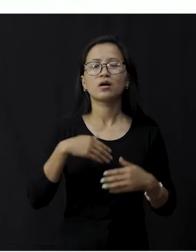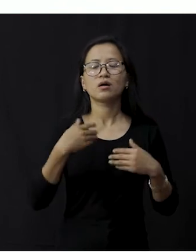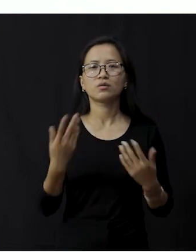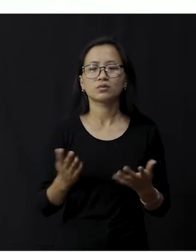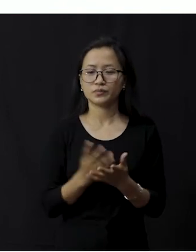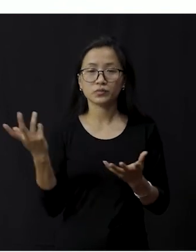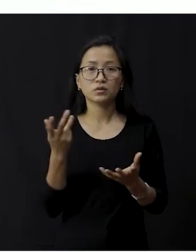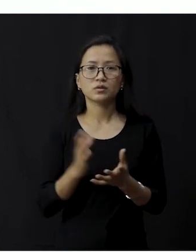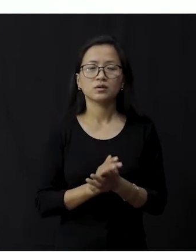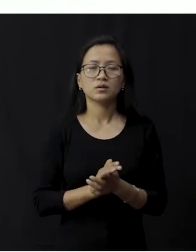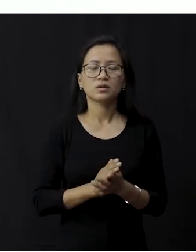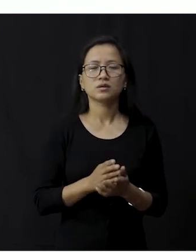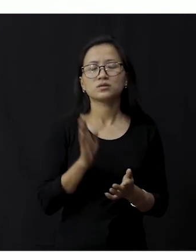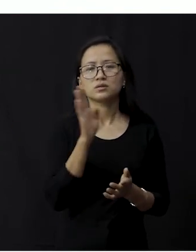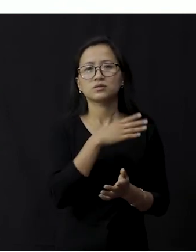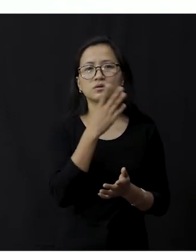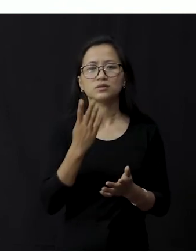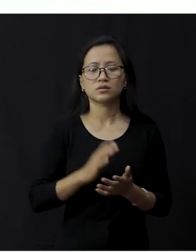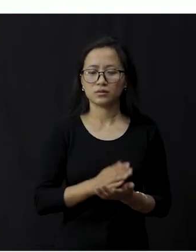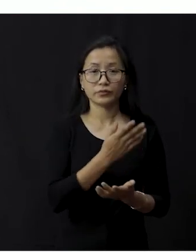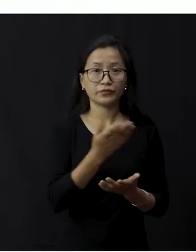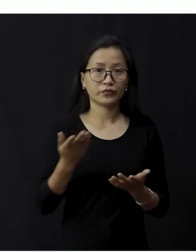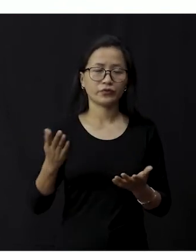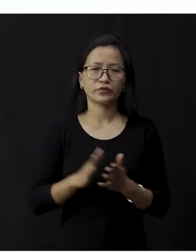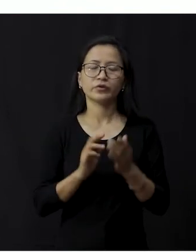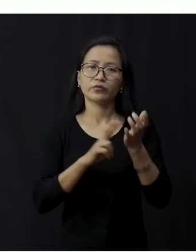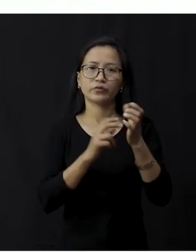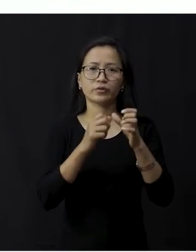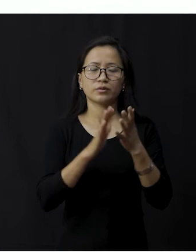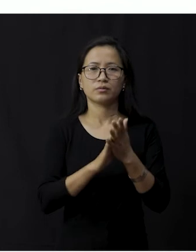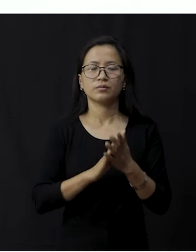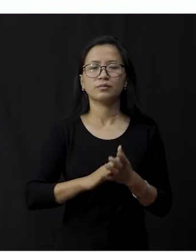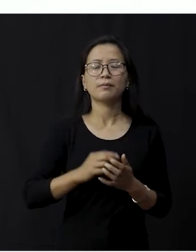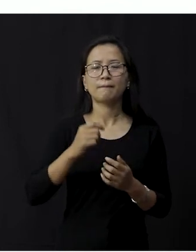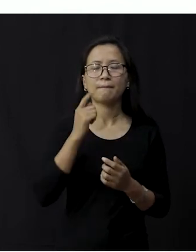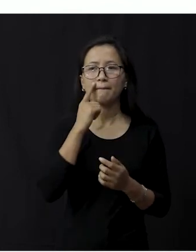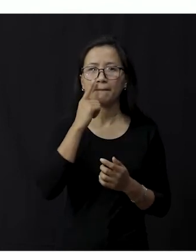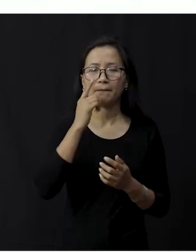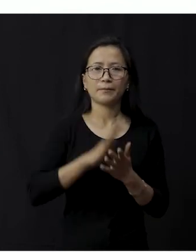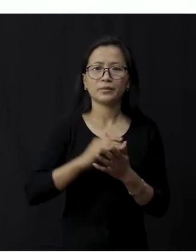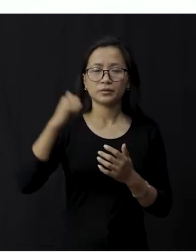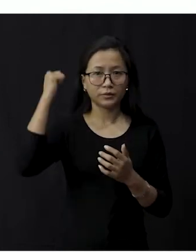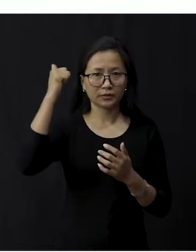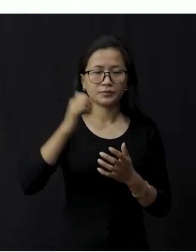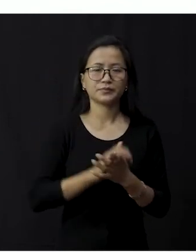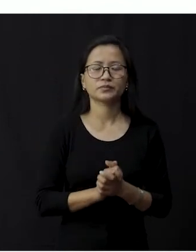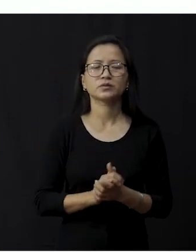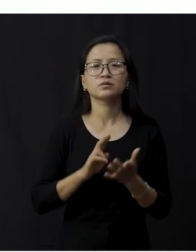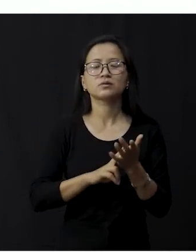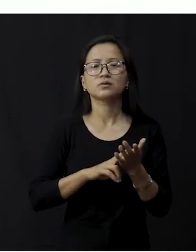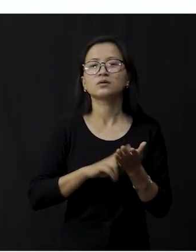sing. Vande Mataram. Okay. So, this is the national song of